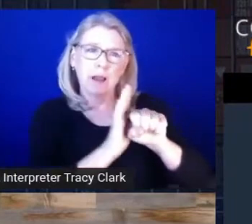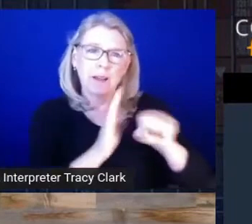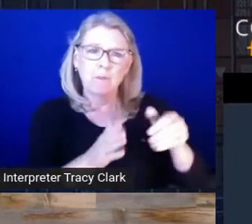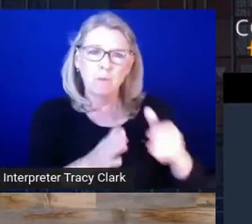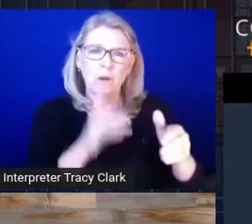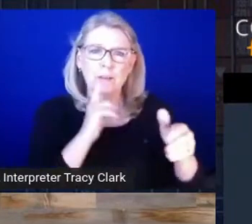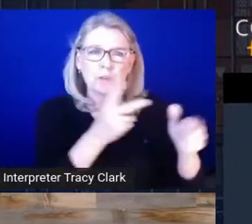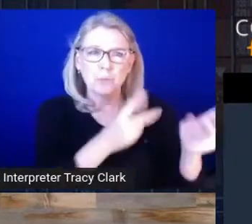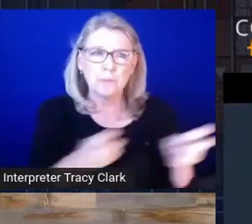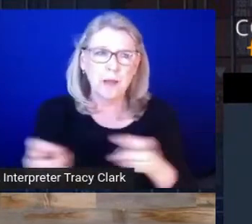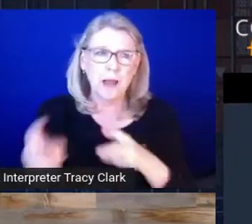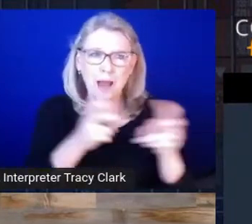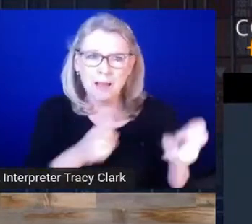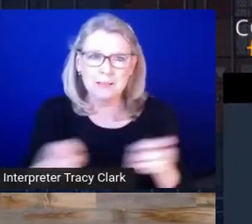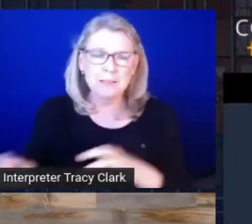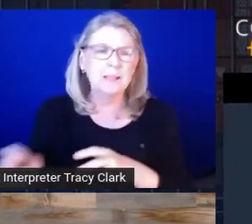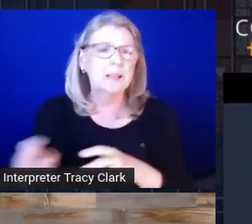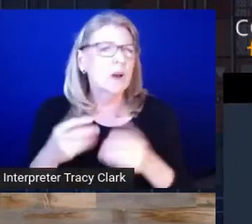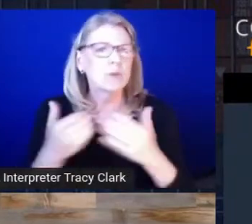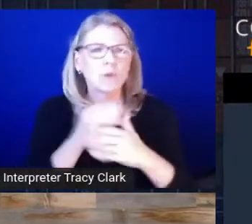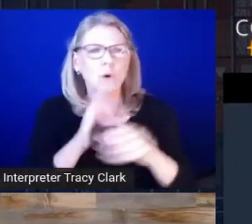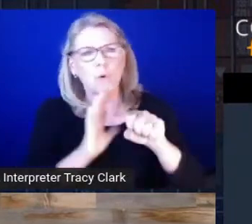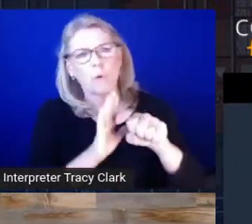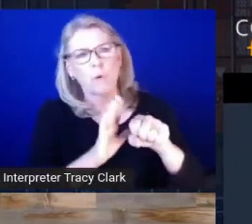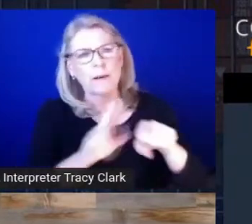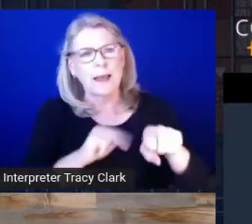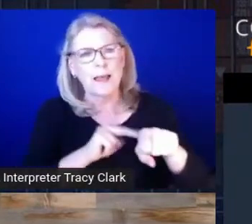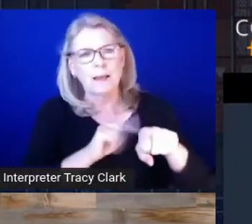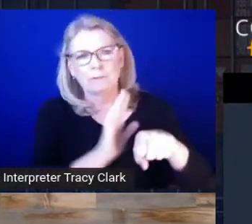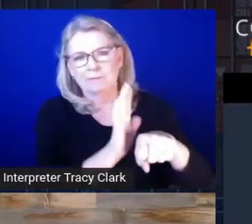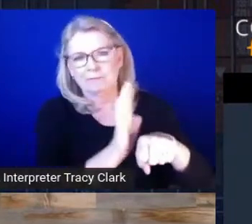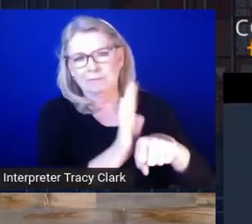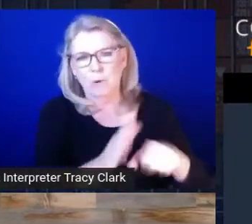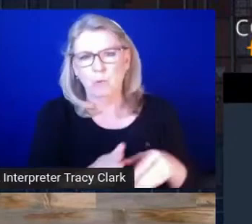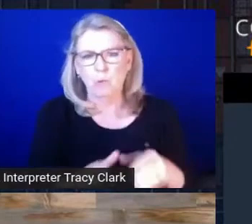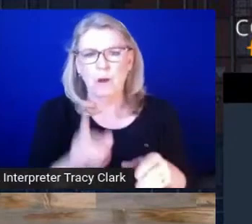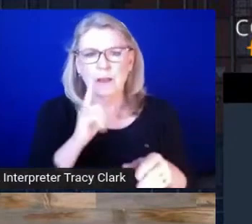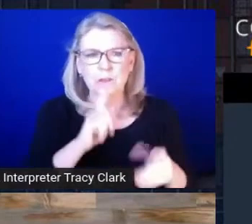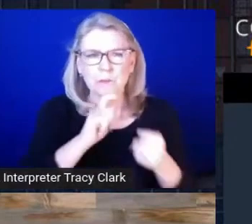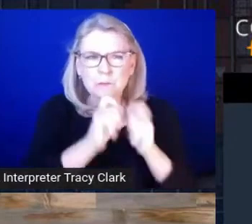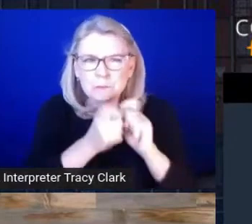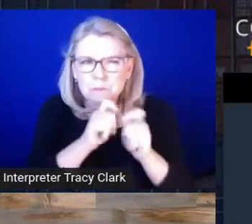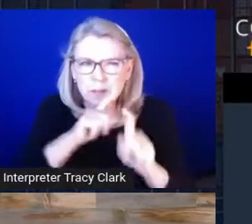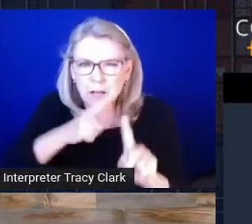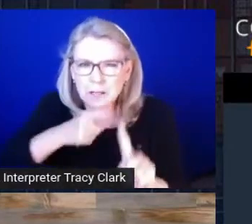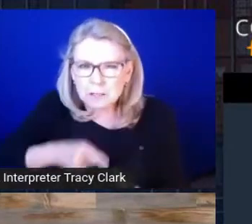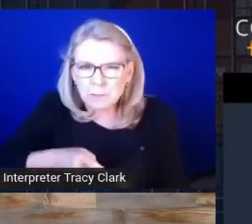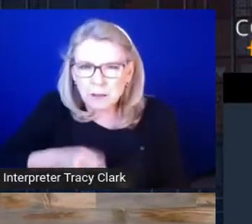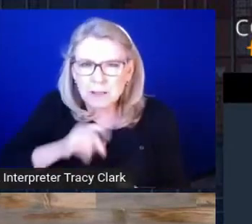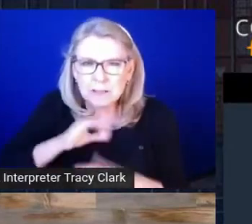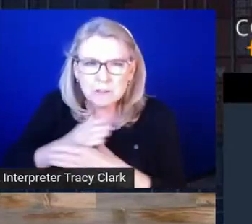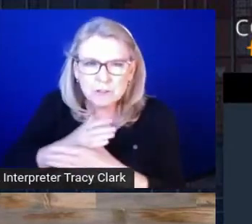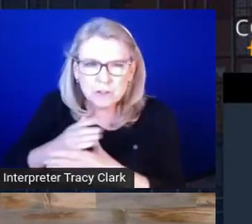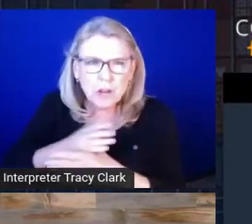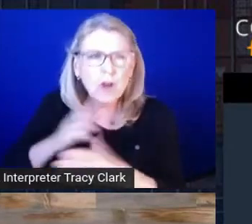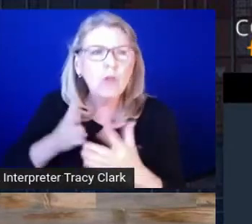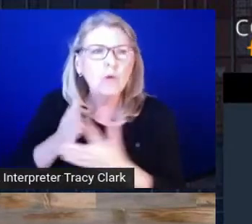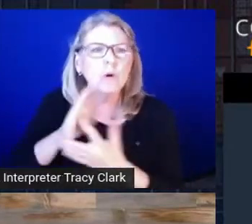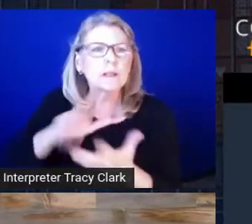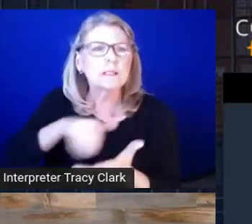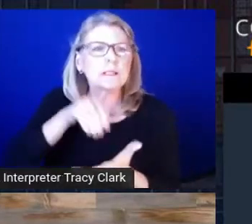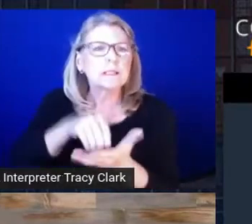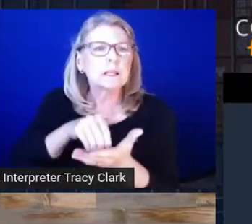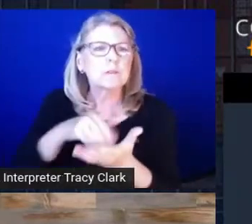native mechanism to publish and consume YAML manifests via some sort of central hub or central package manager. This makes them